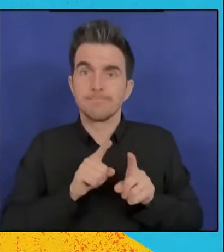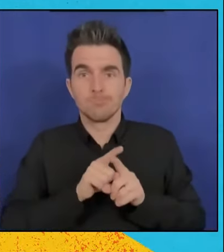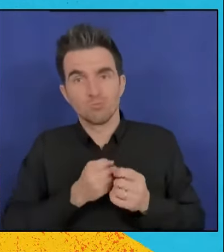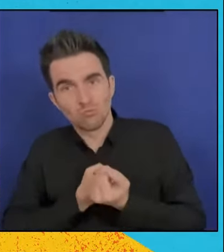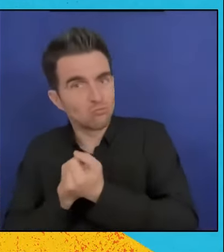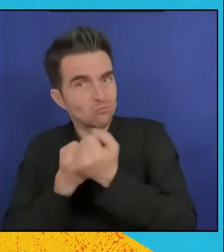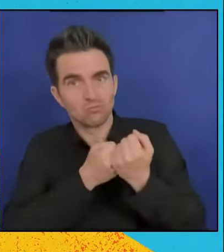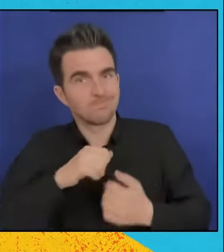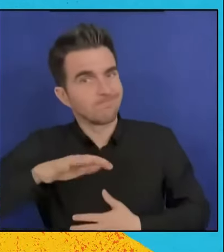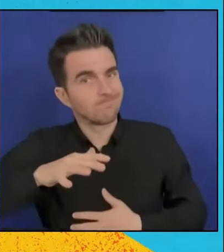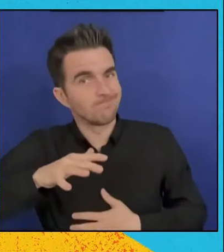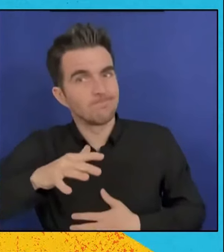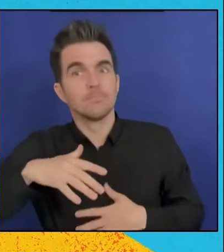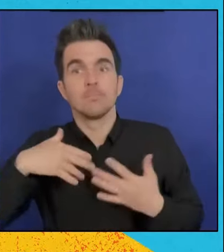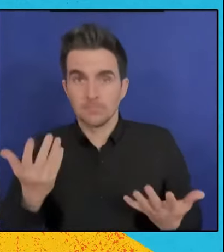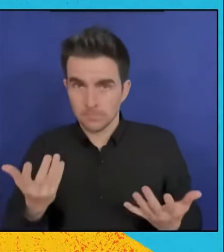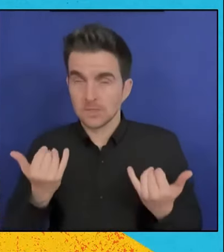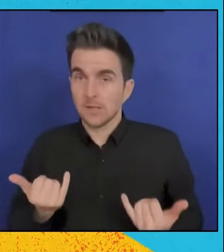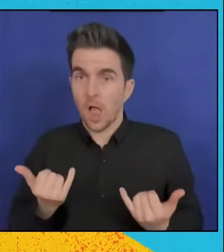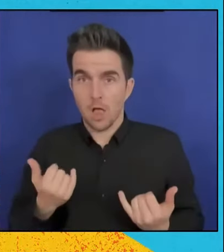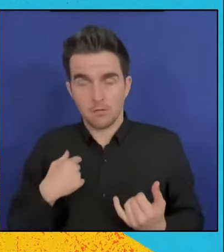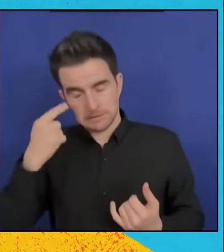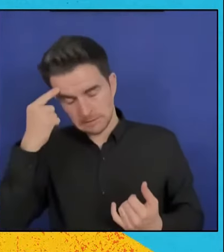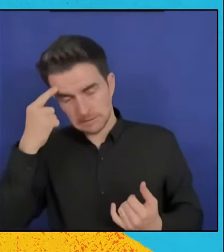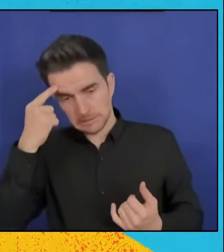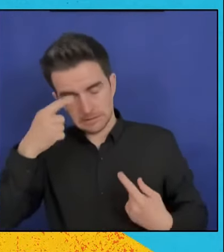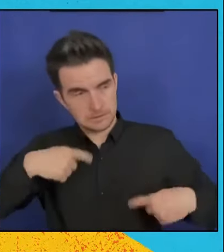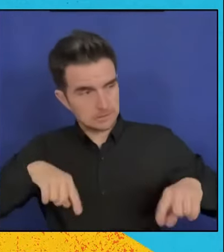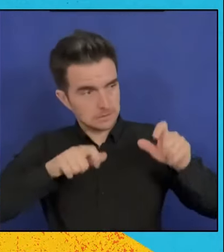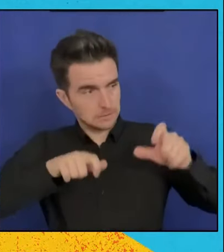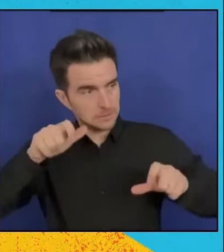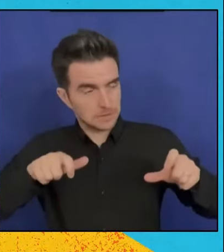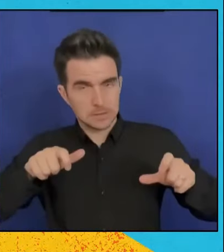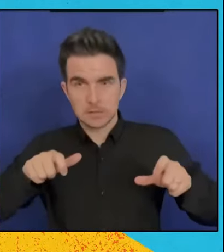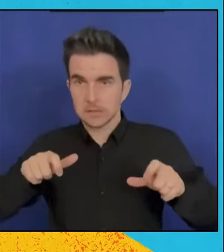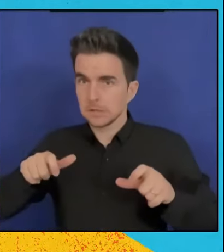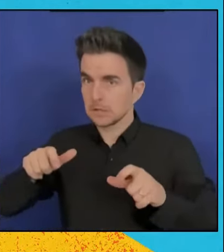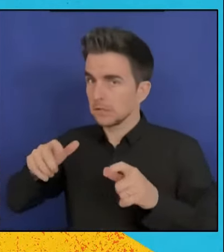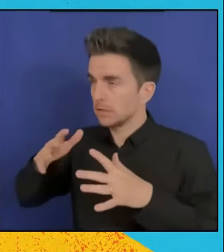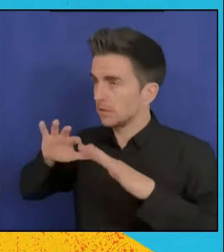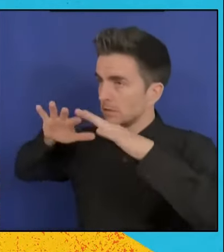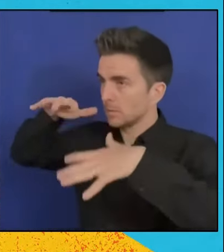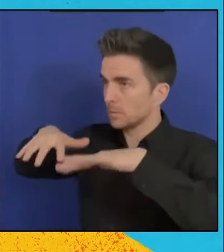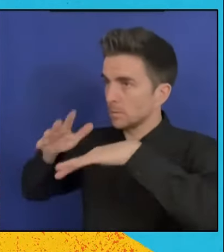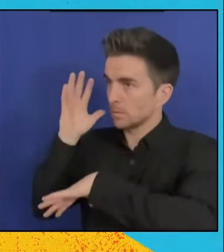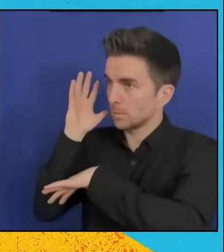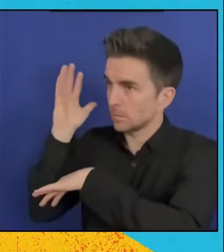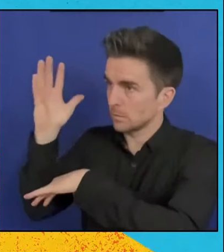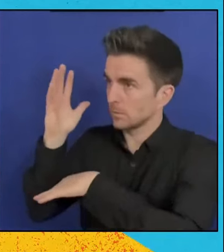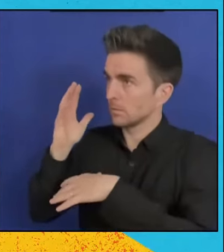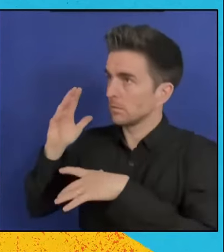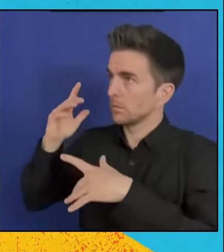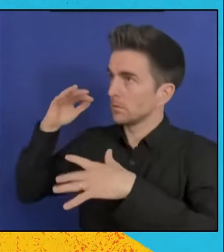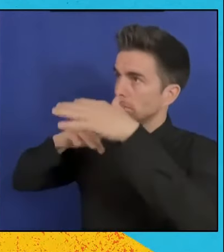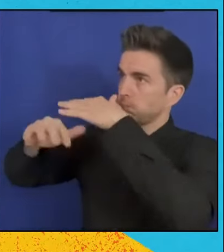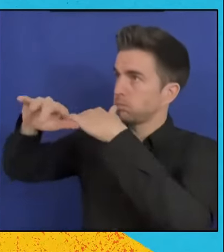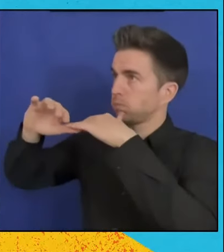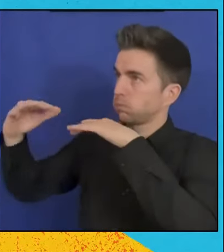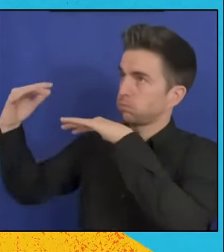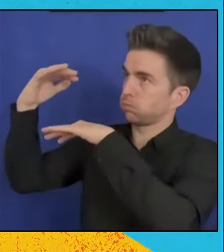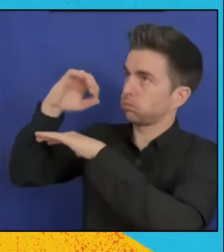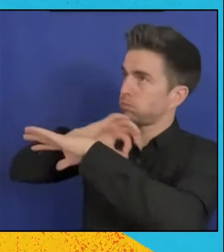in March this year, confirmed that human-induced global warming of 1.1 degrees Celsius has led